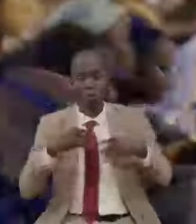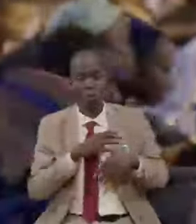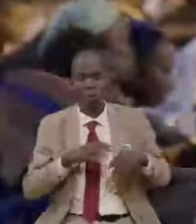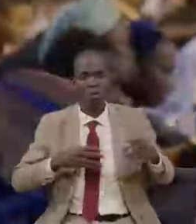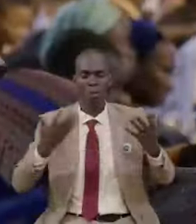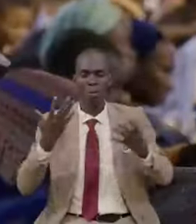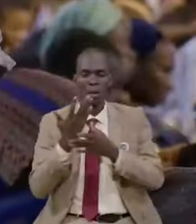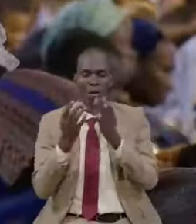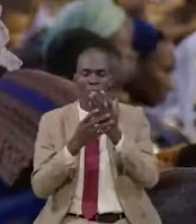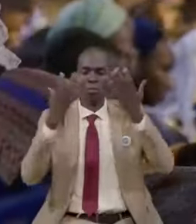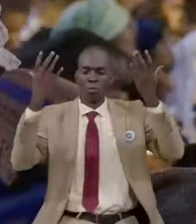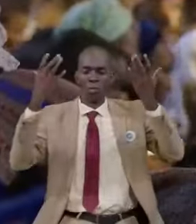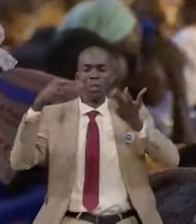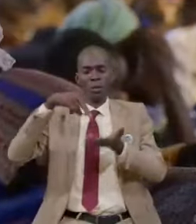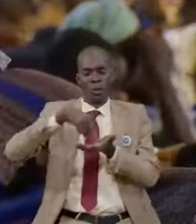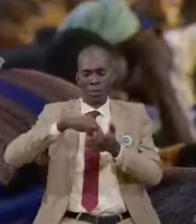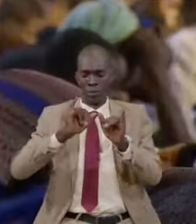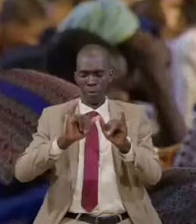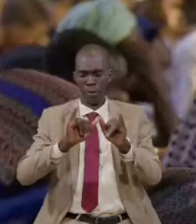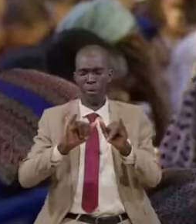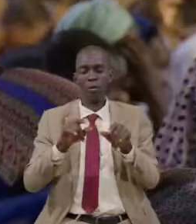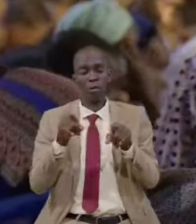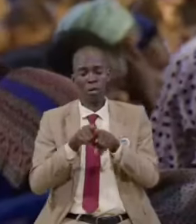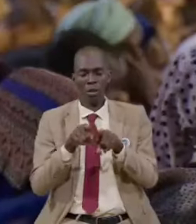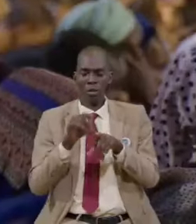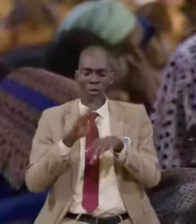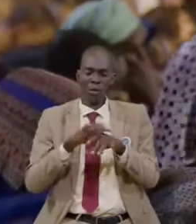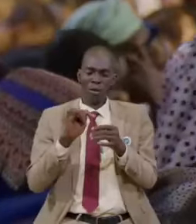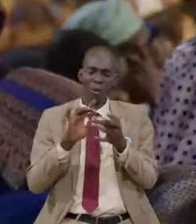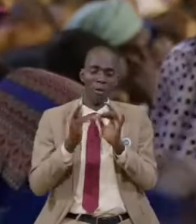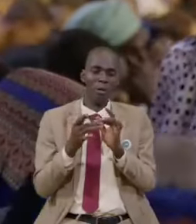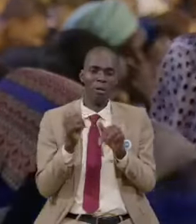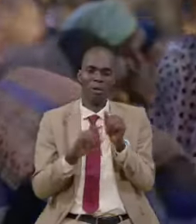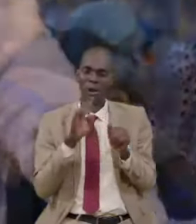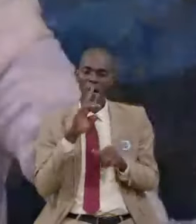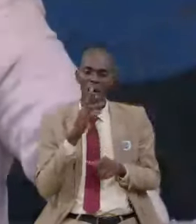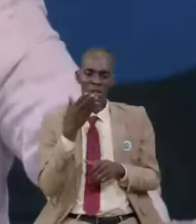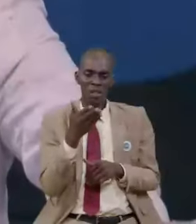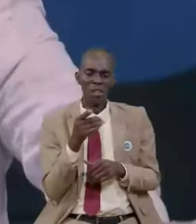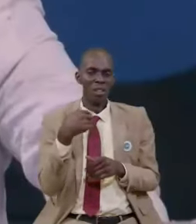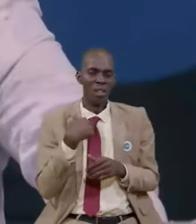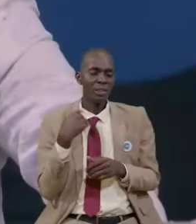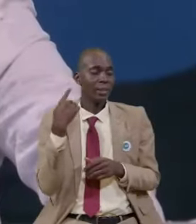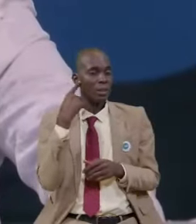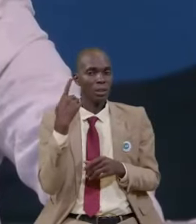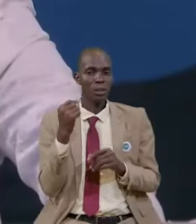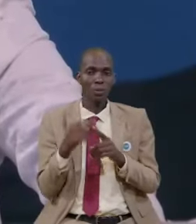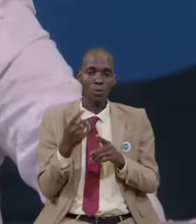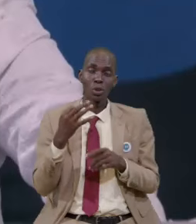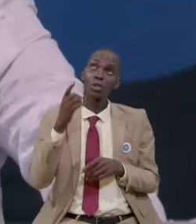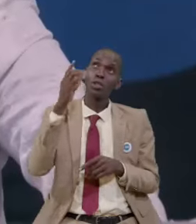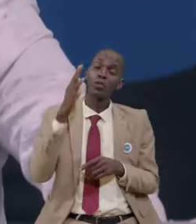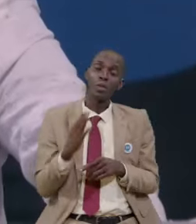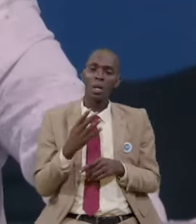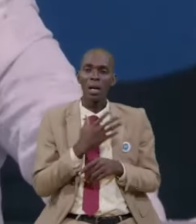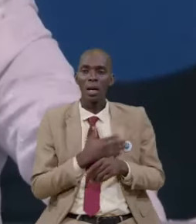up. Online, anywhere you are, you've heard the word of God, and you see that this is the